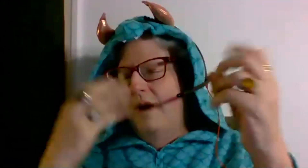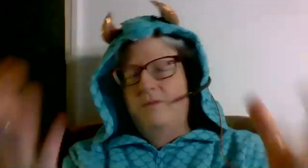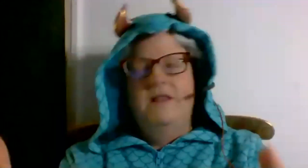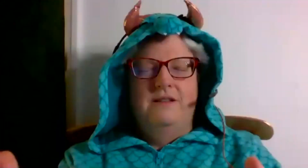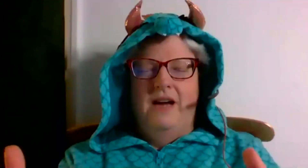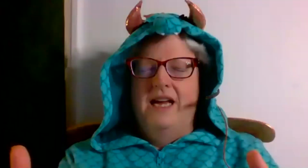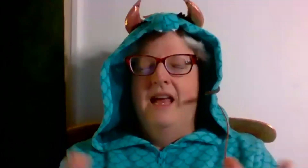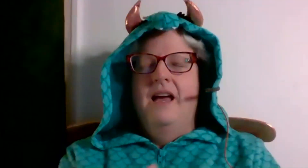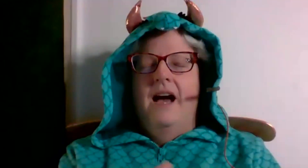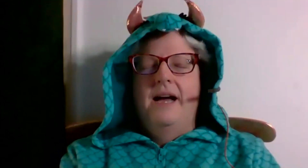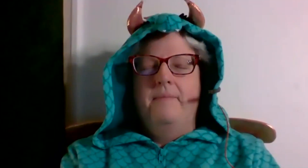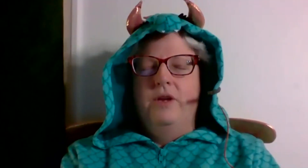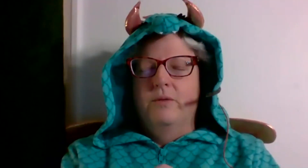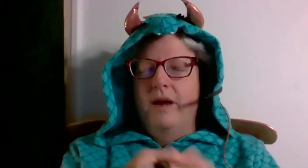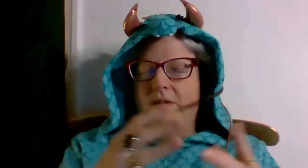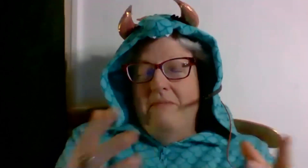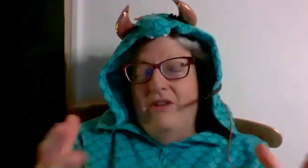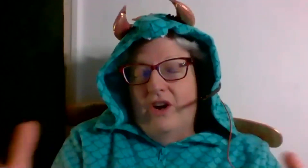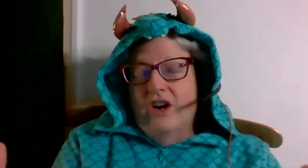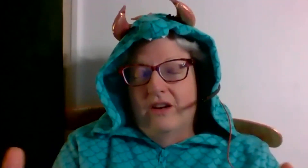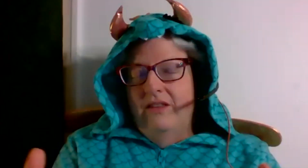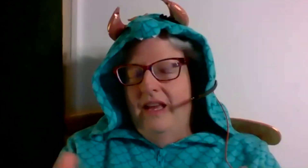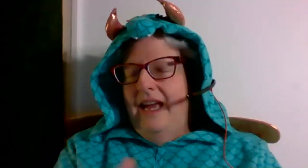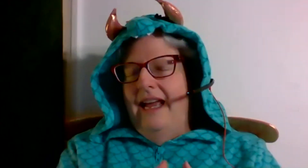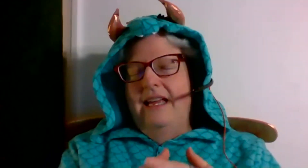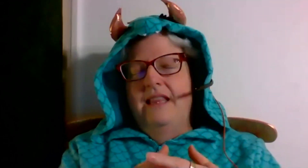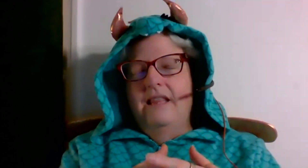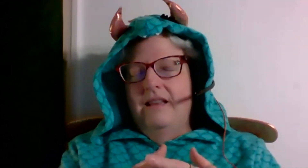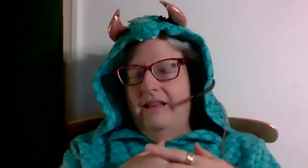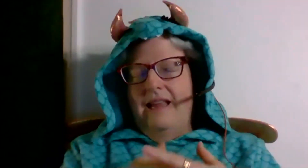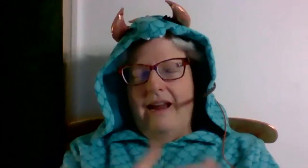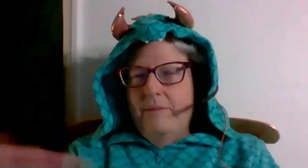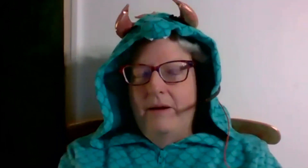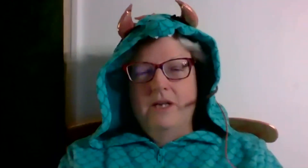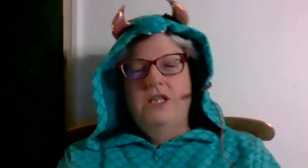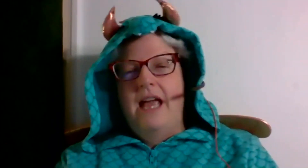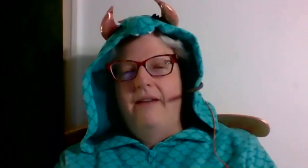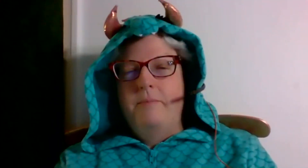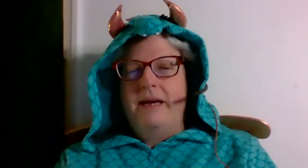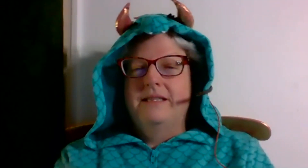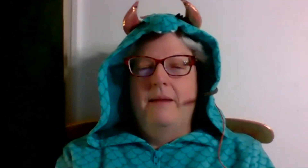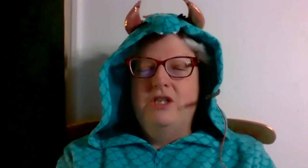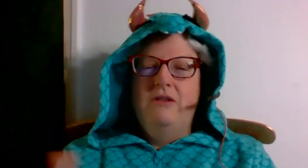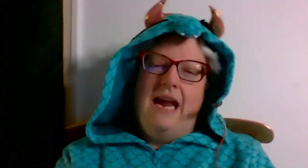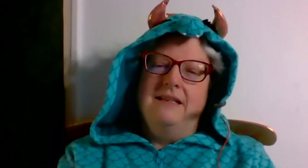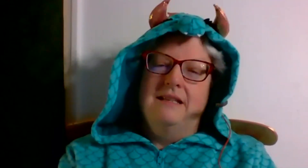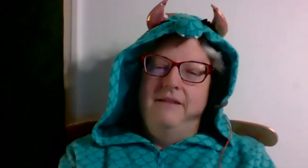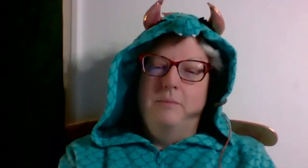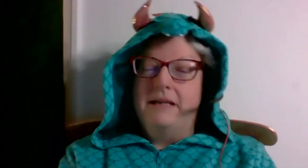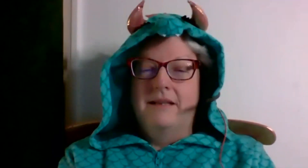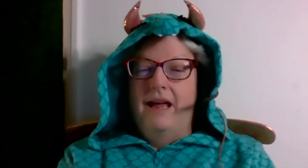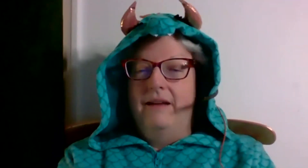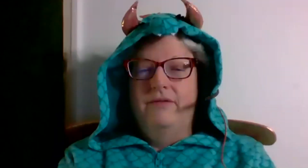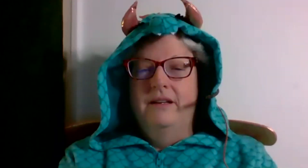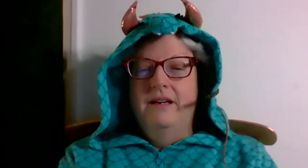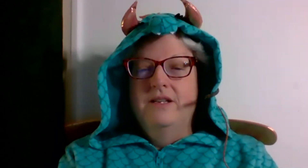You're one with divine. You're one with Mother Earth, and everybody wants you to have the best time that you can, to live your